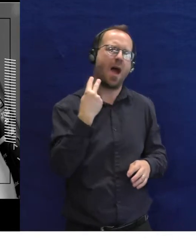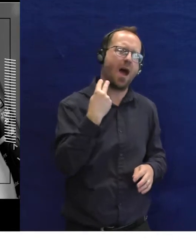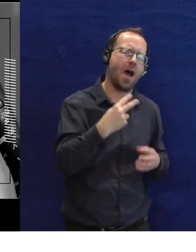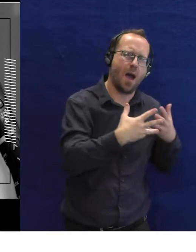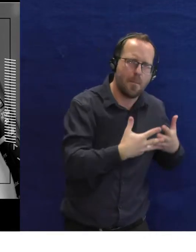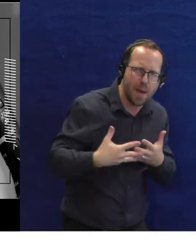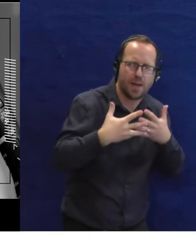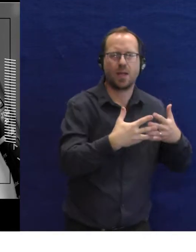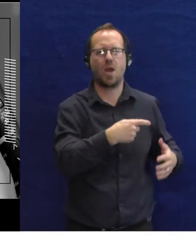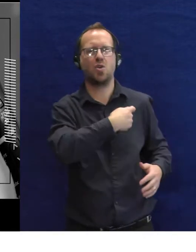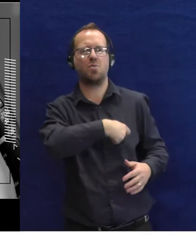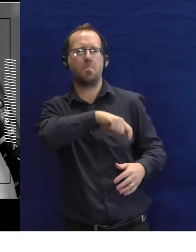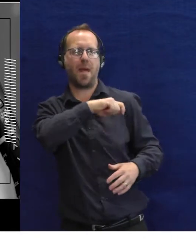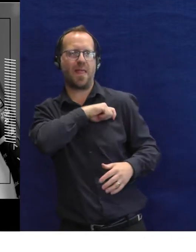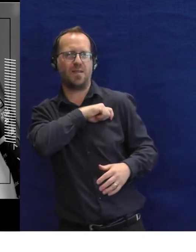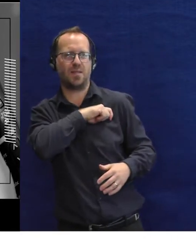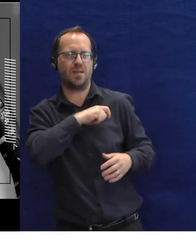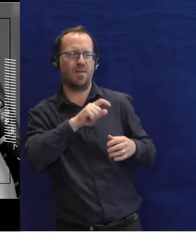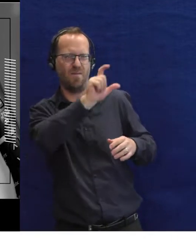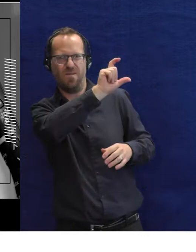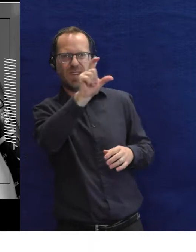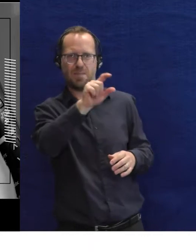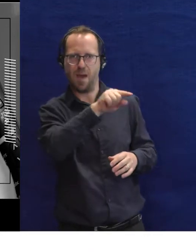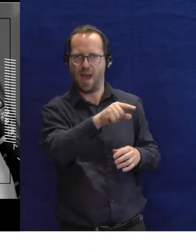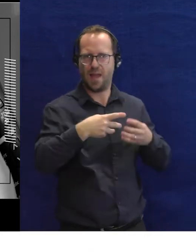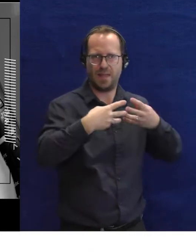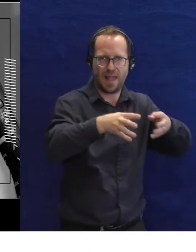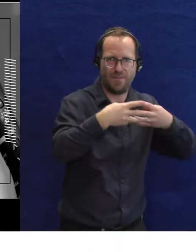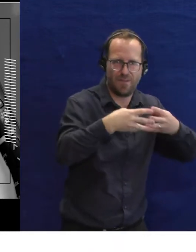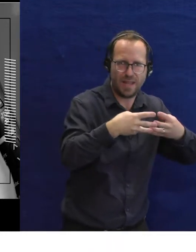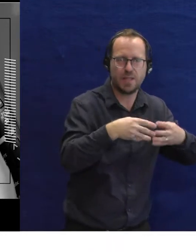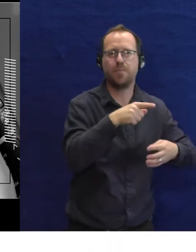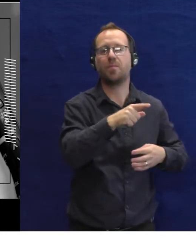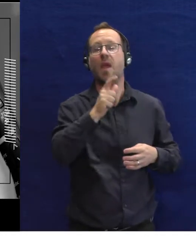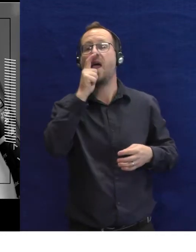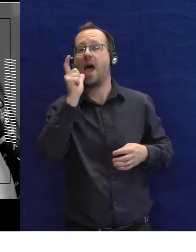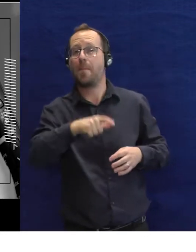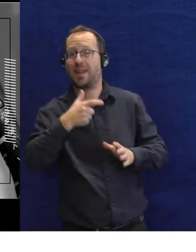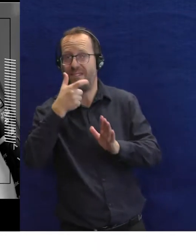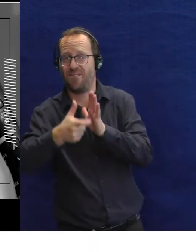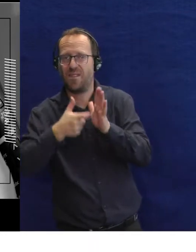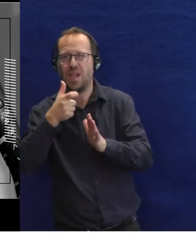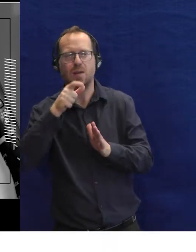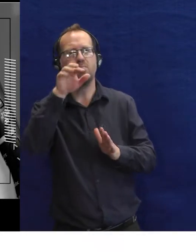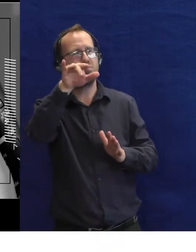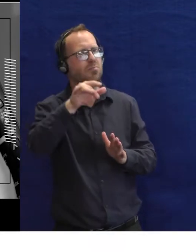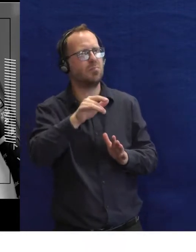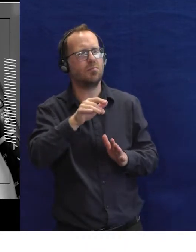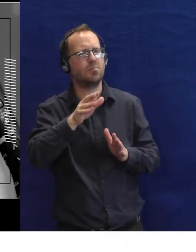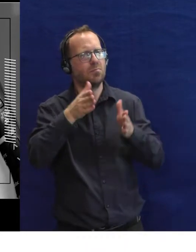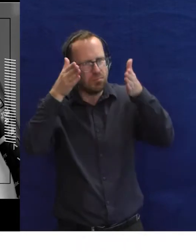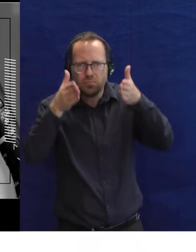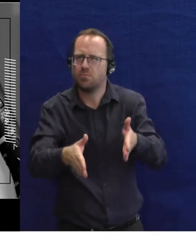productions. You can find audio description in Spanish. You have the US, which are creating US audio